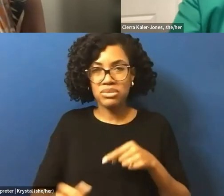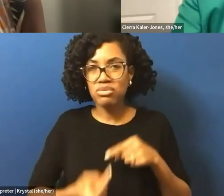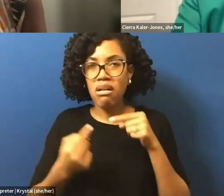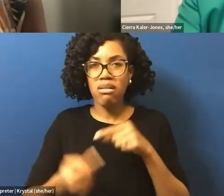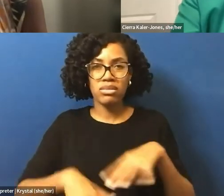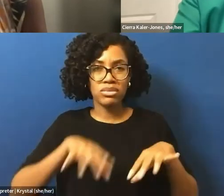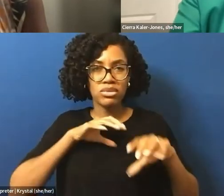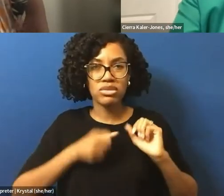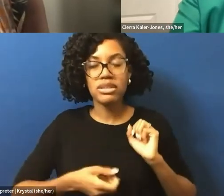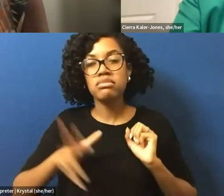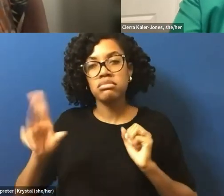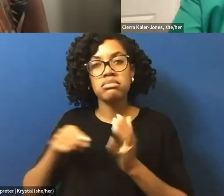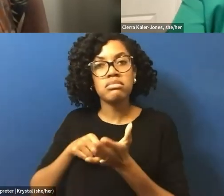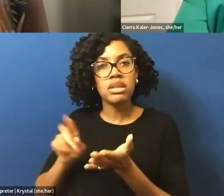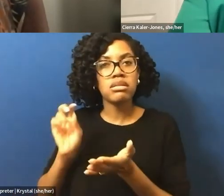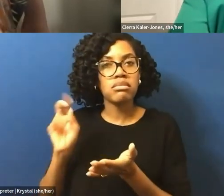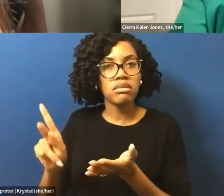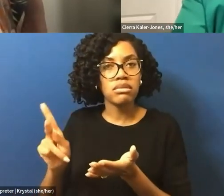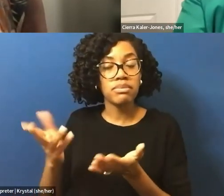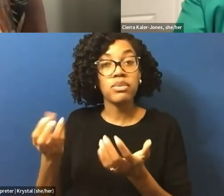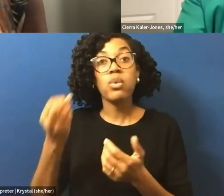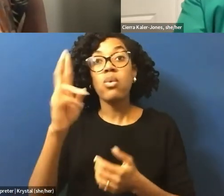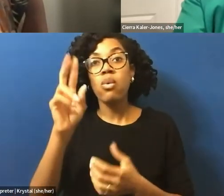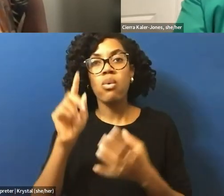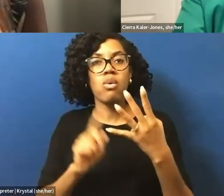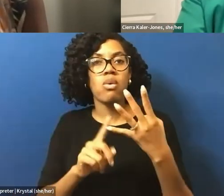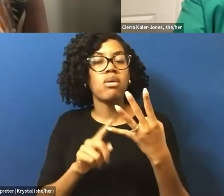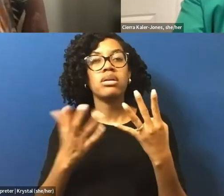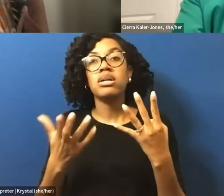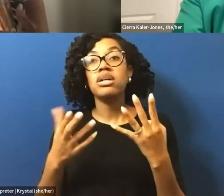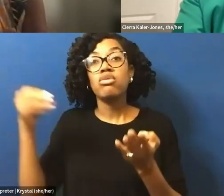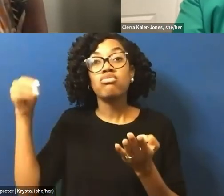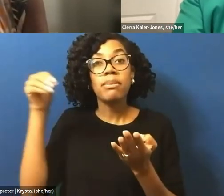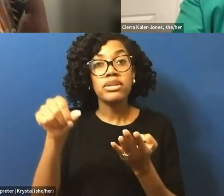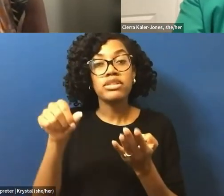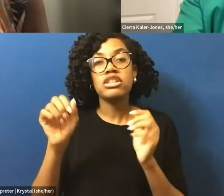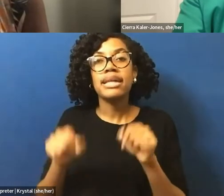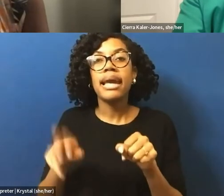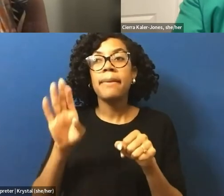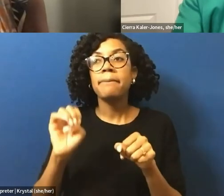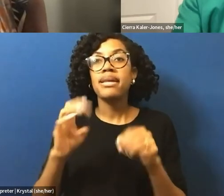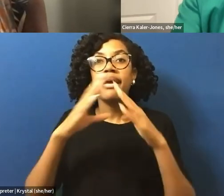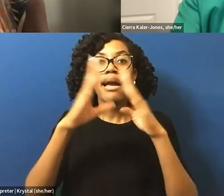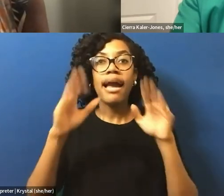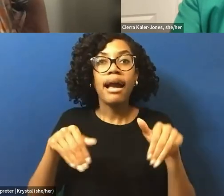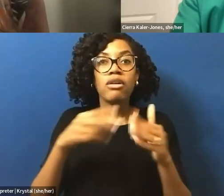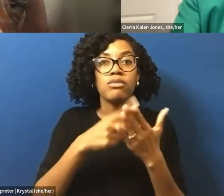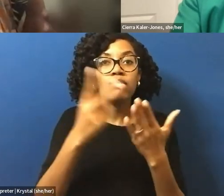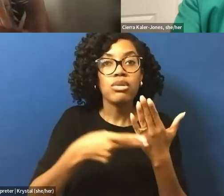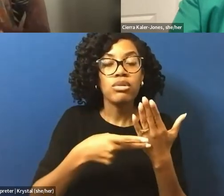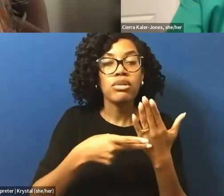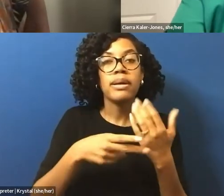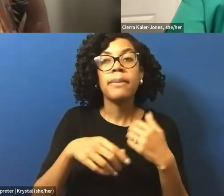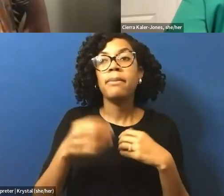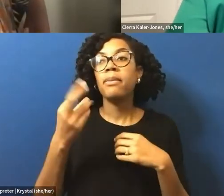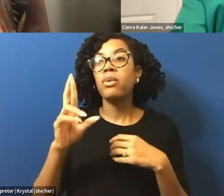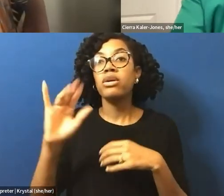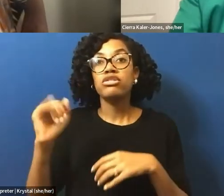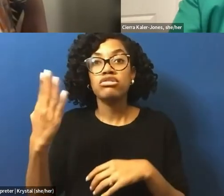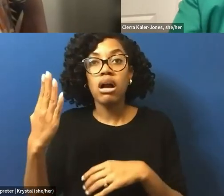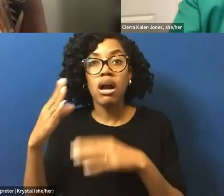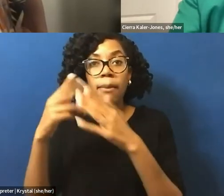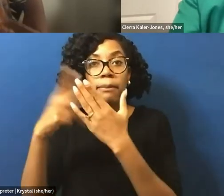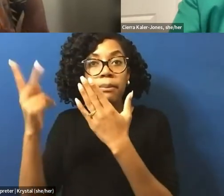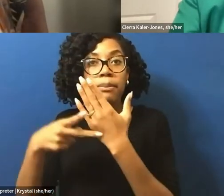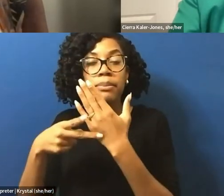programs put in place, like job programs or housing programs, to redistribute or help reinforce or level the playing field